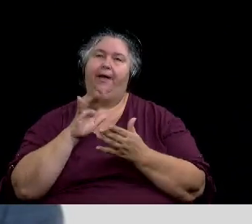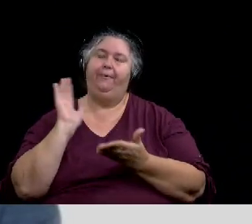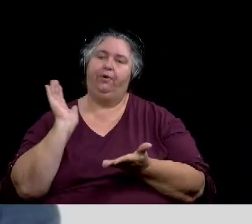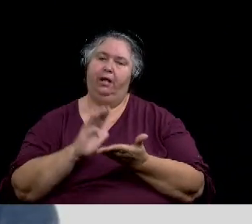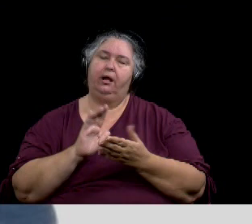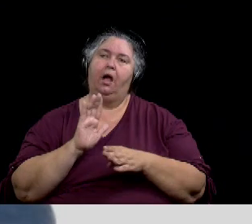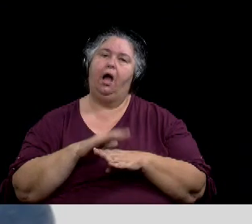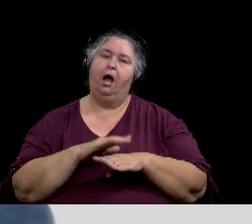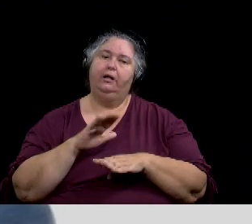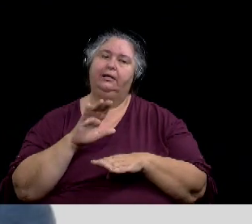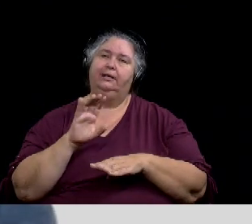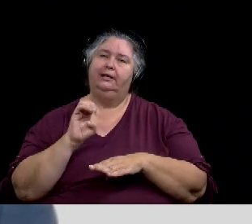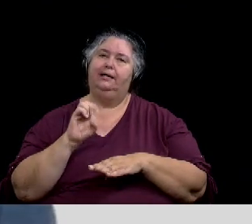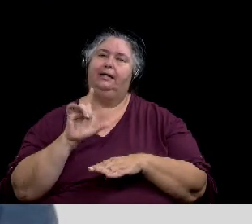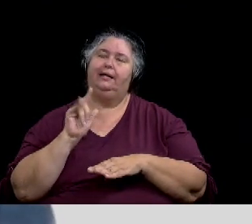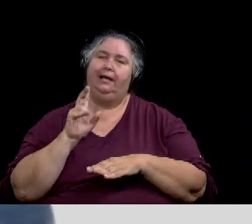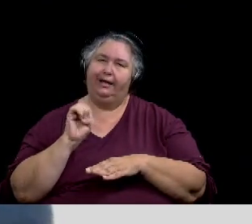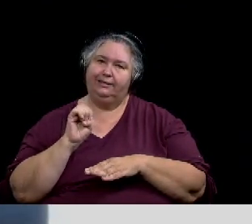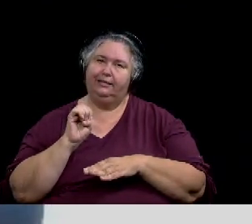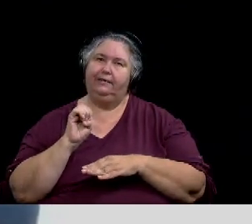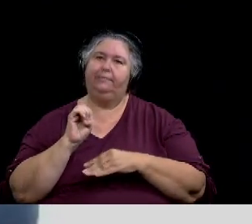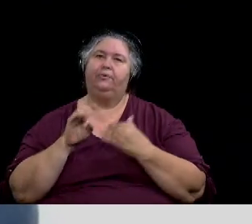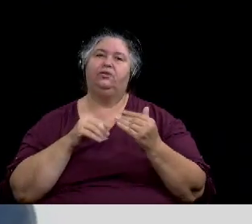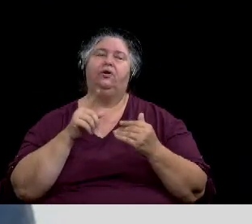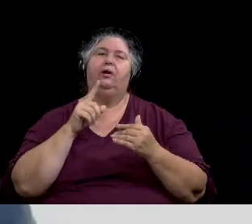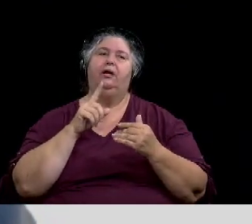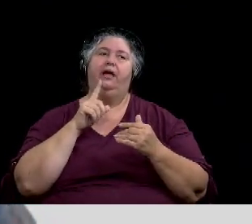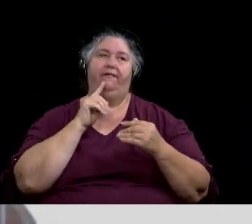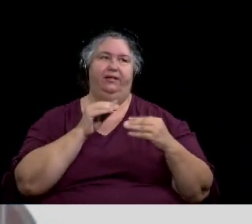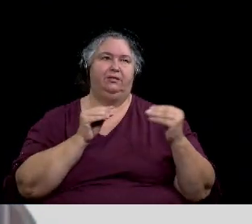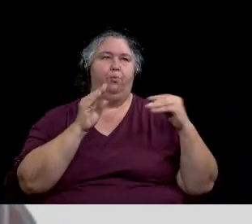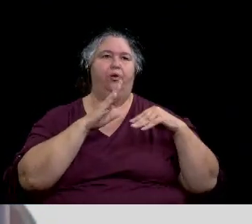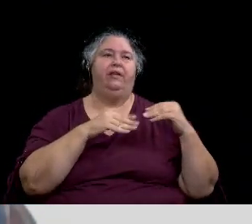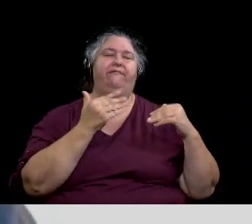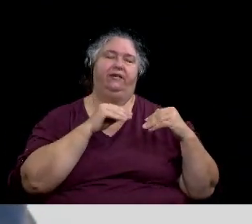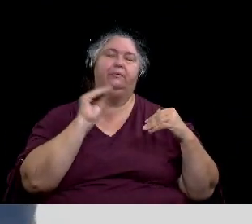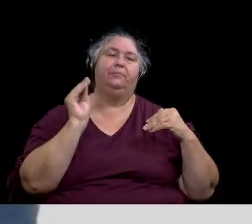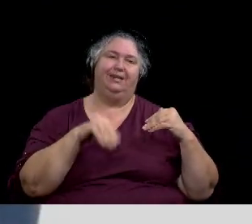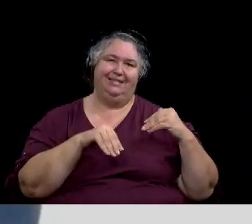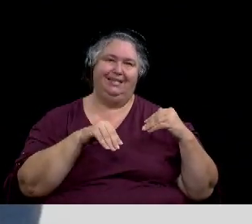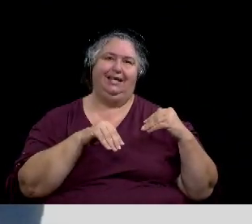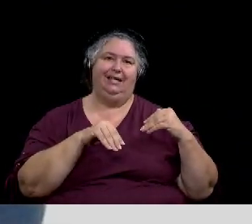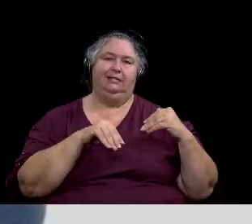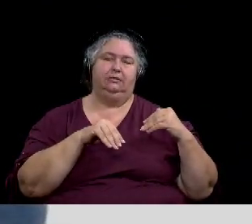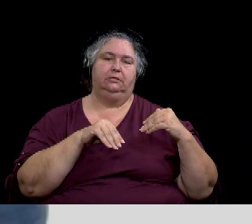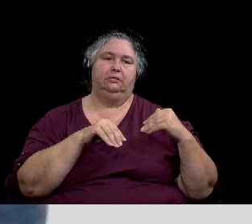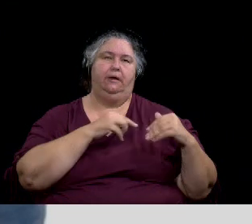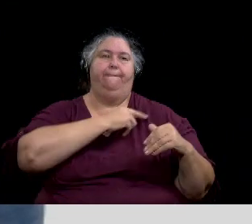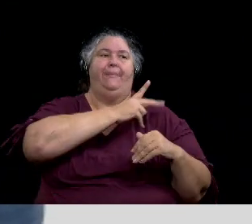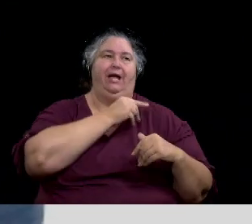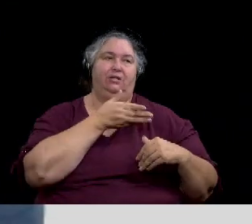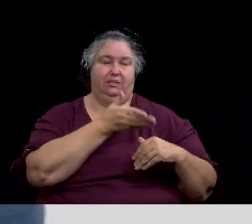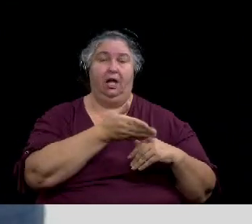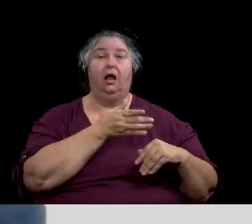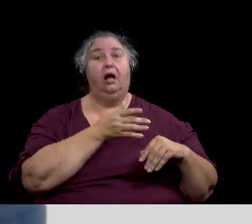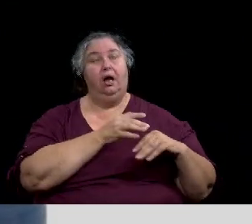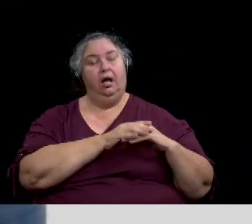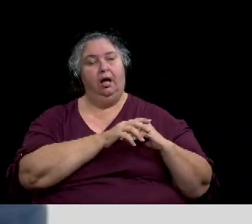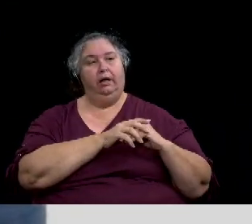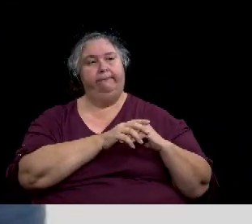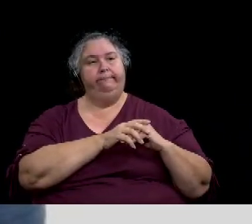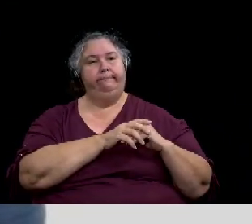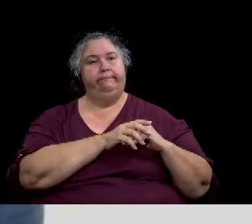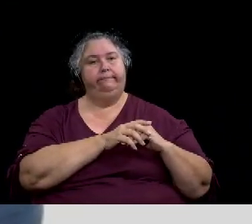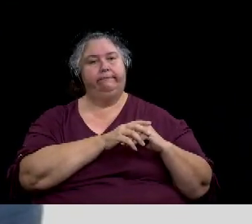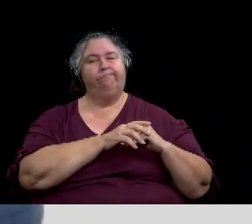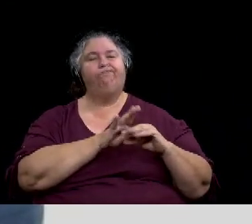procedures based on the greater than 15% hospitalized patients being COVID positive. There's been a piece